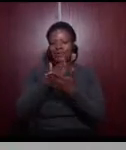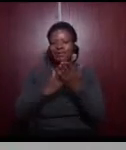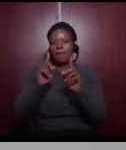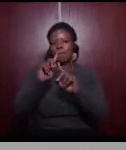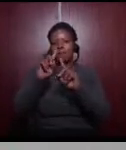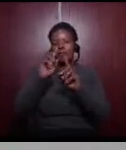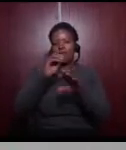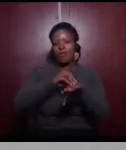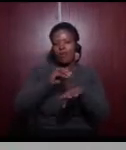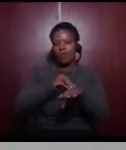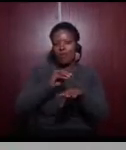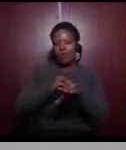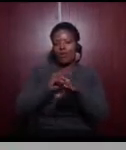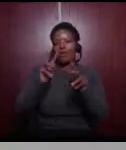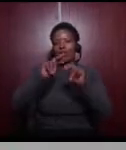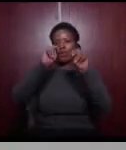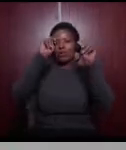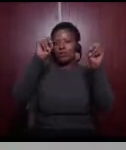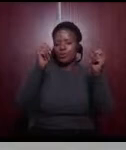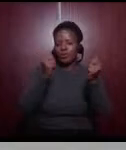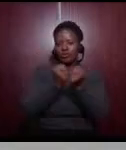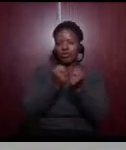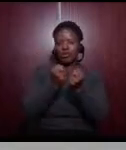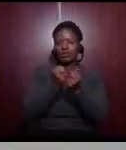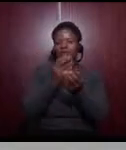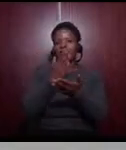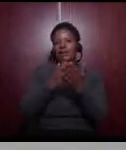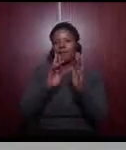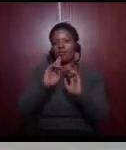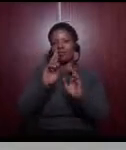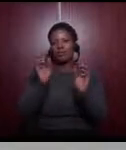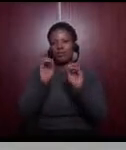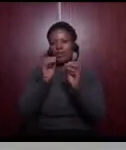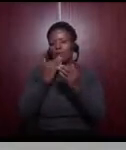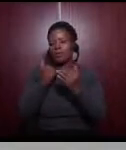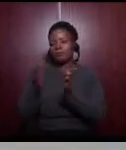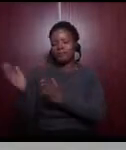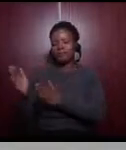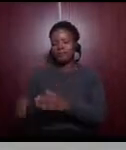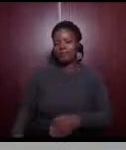that National could have not responded to. Over to you, Advocate.